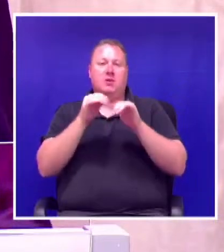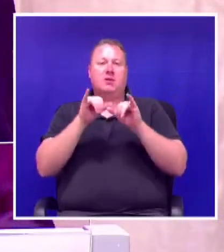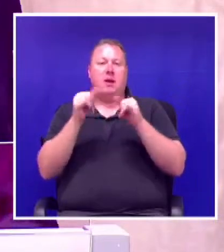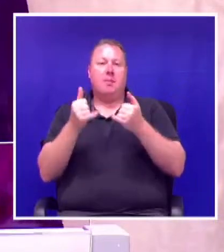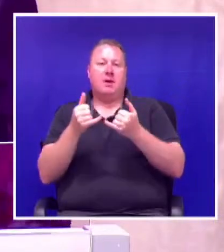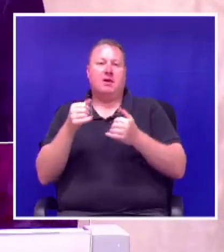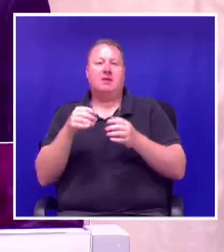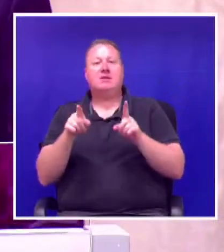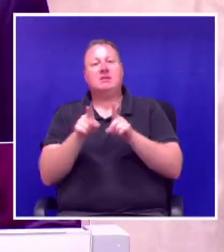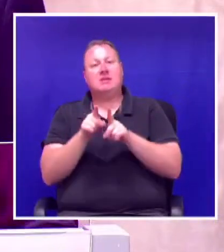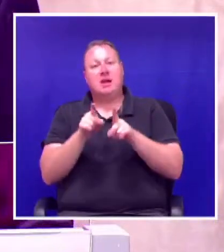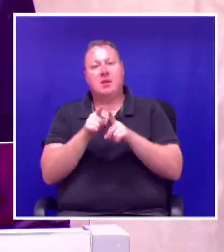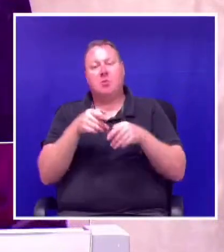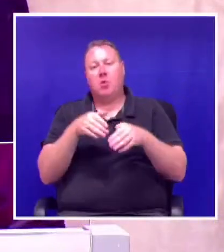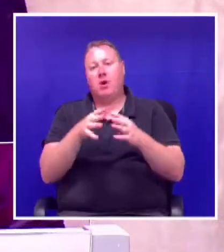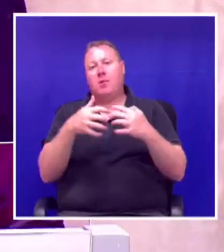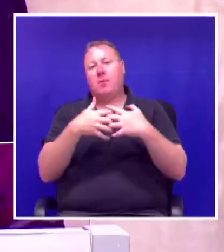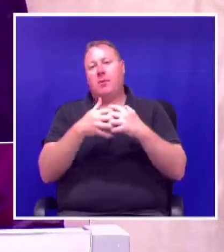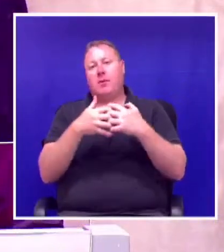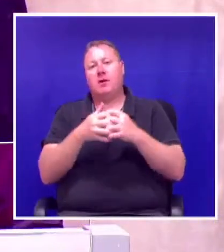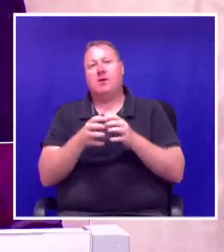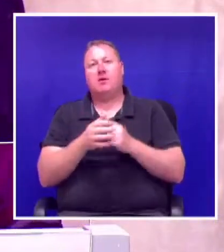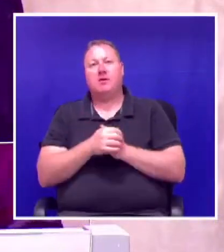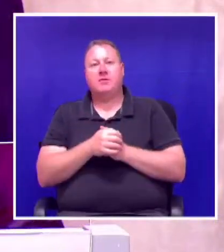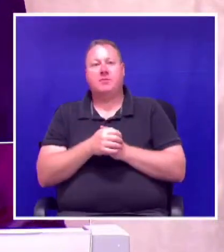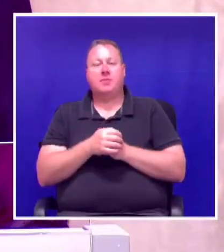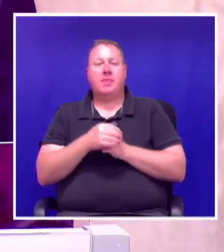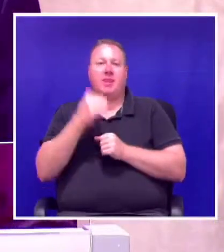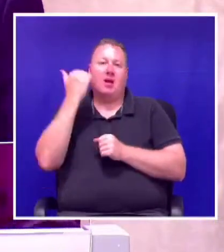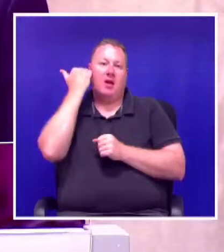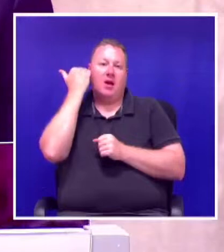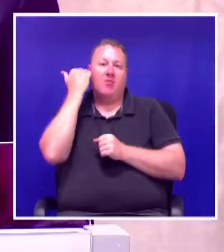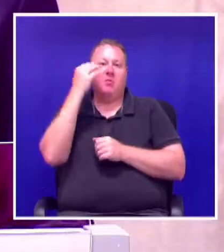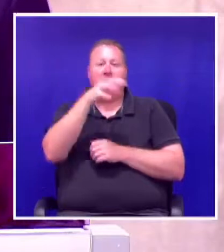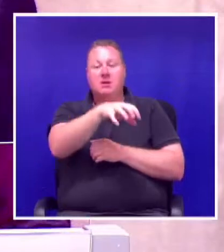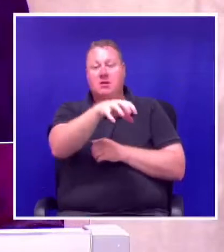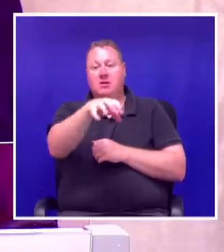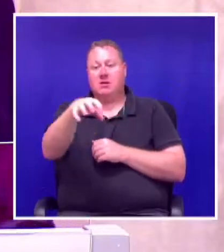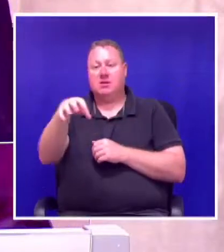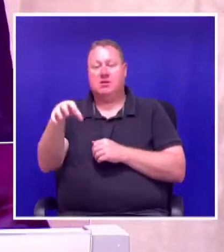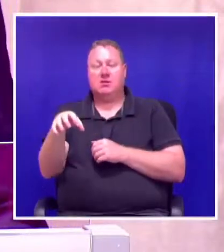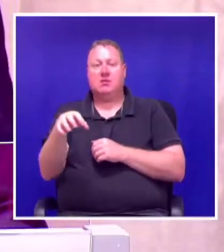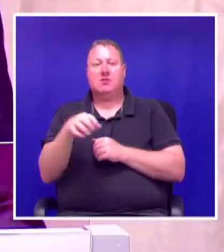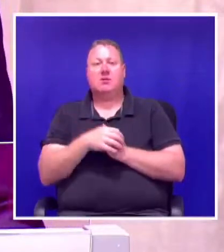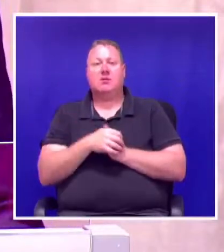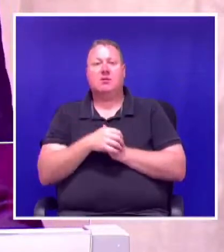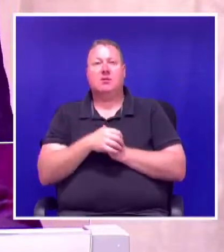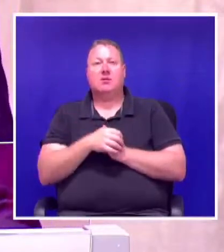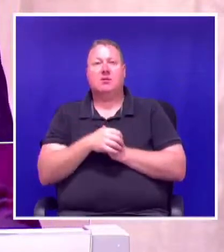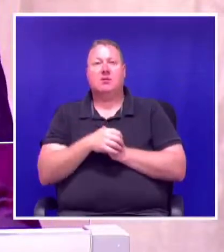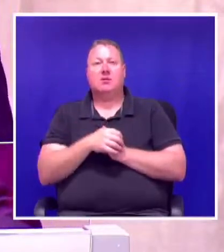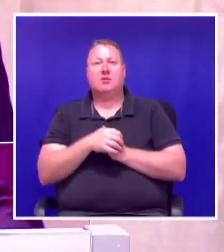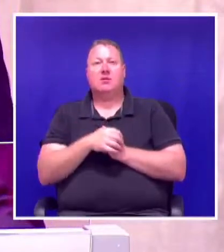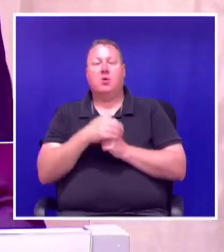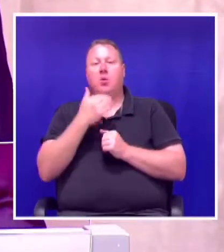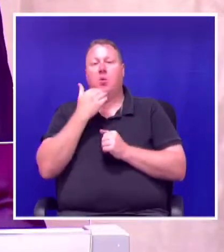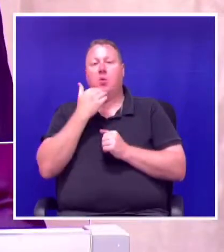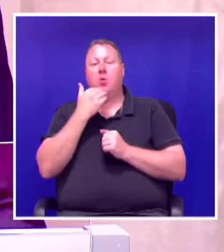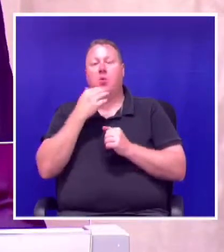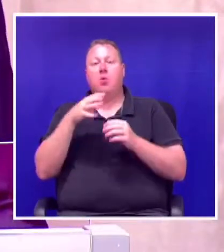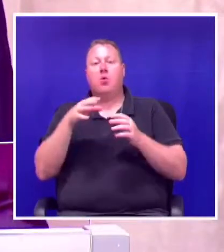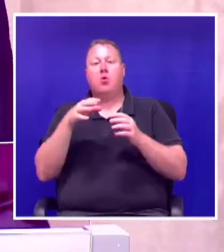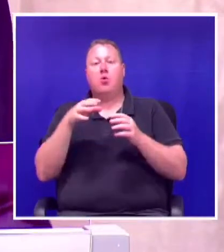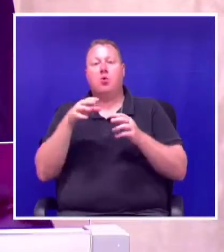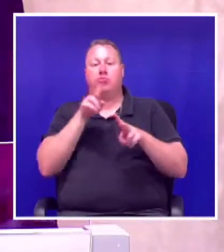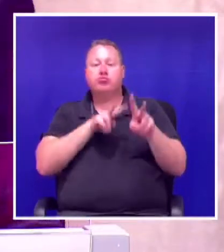associated matters. The state entities that were previously under the stewardship of the former Department